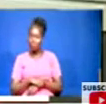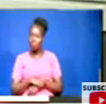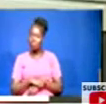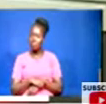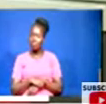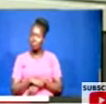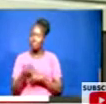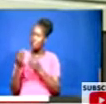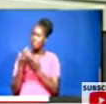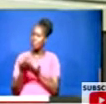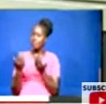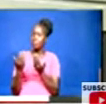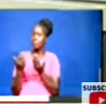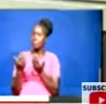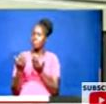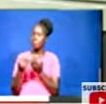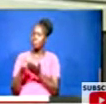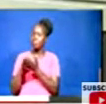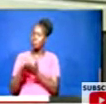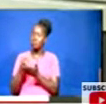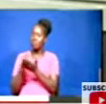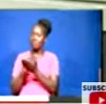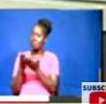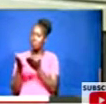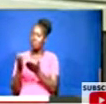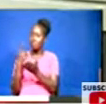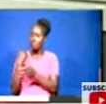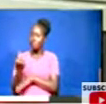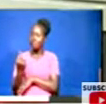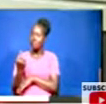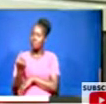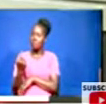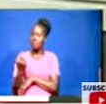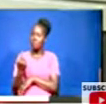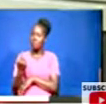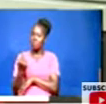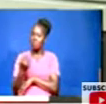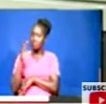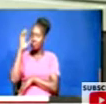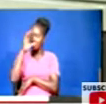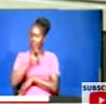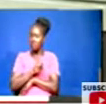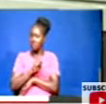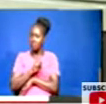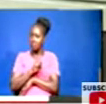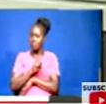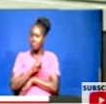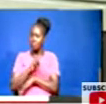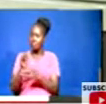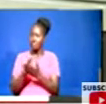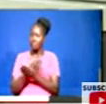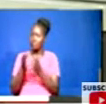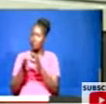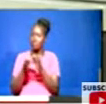There are many things that ail this sector. Number one, there is even lack of certain